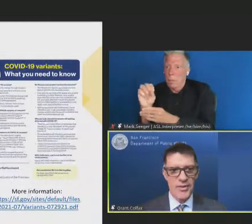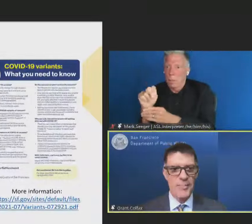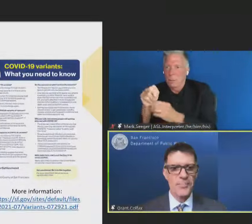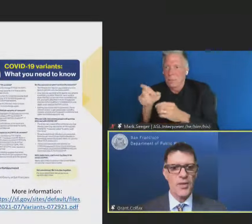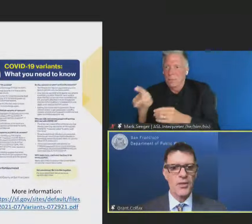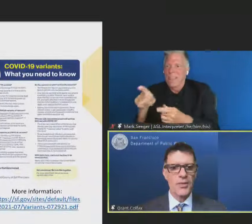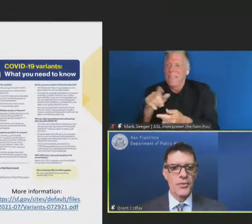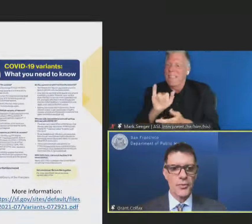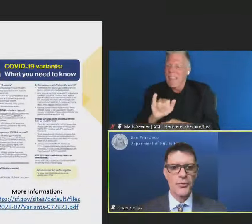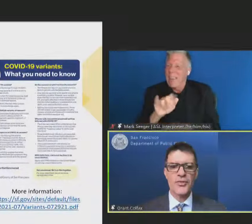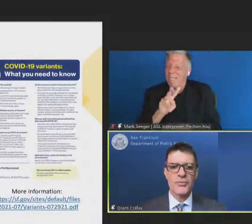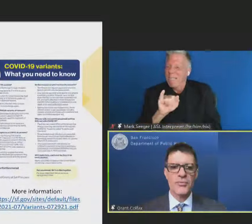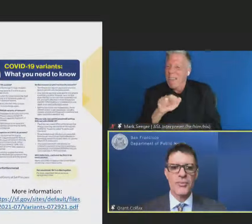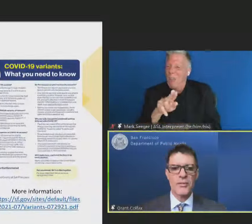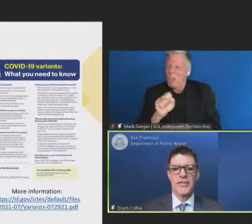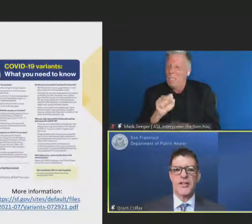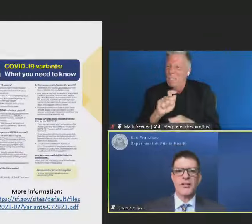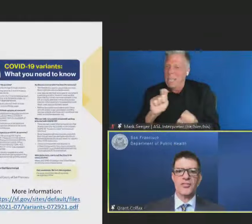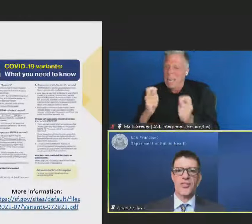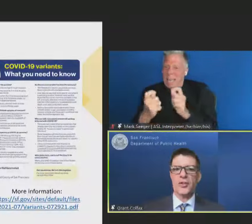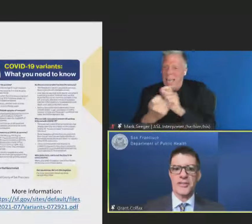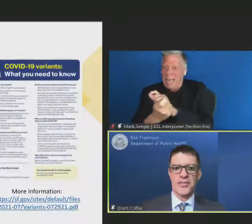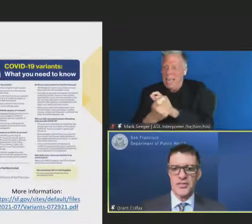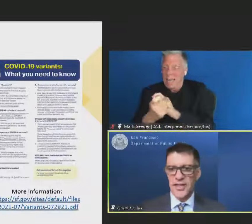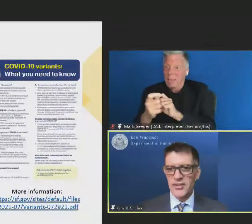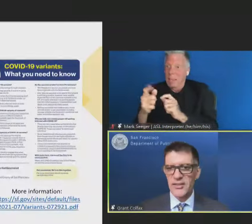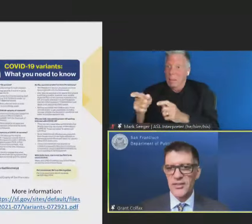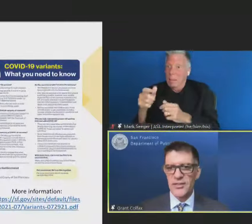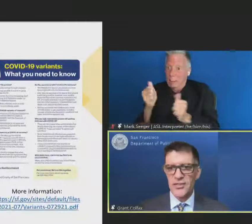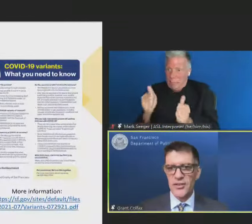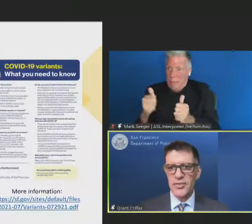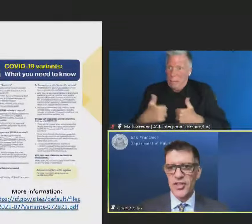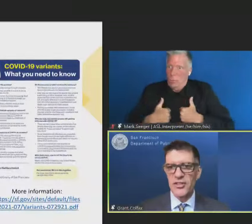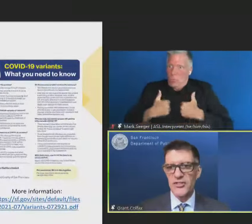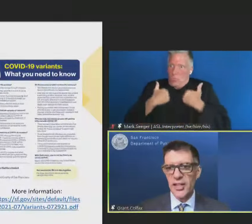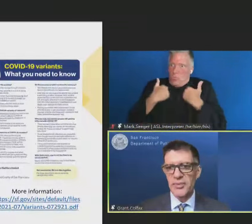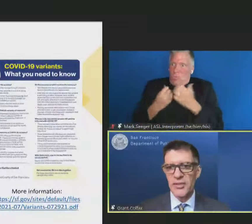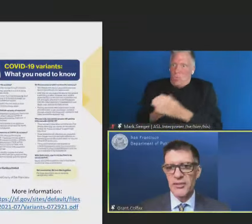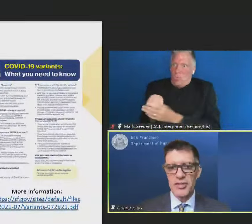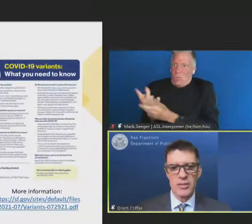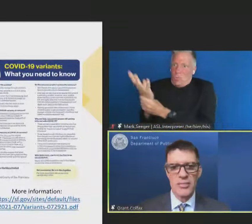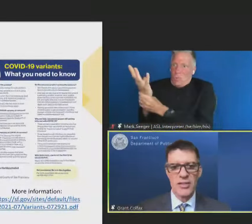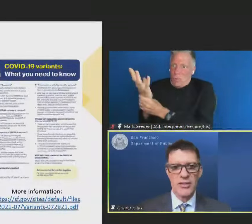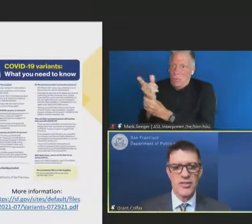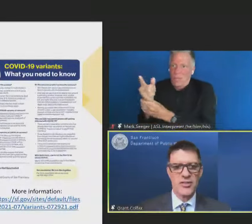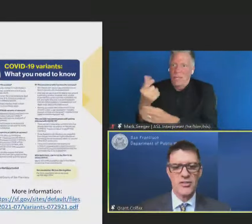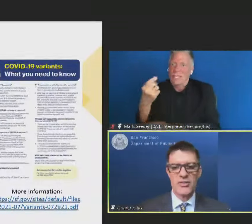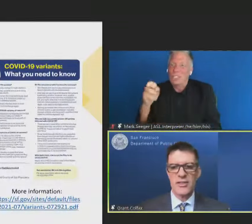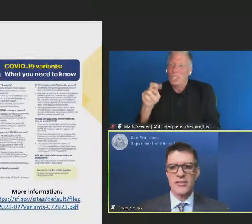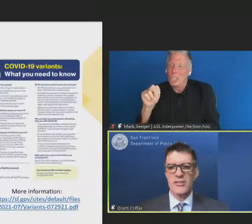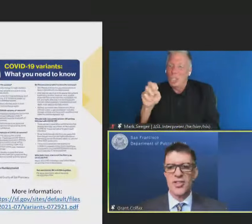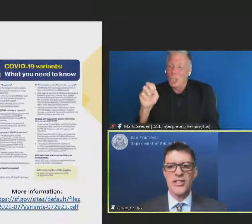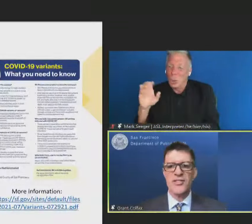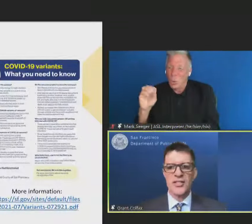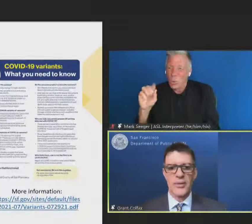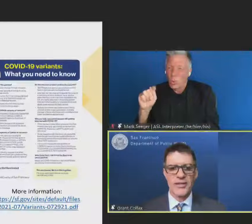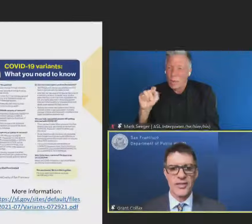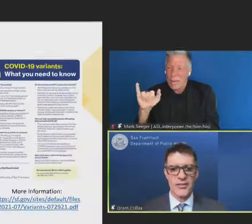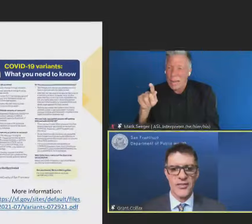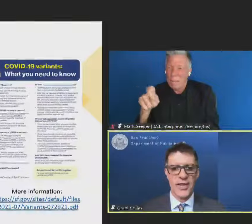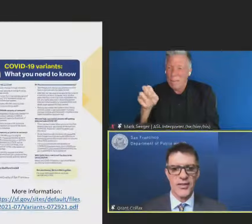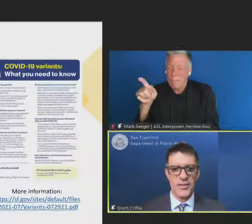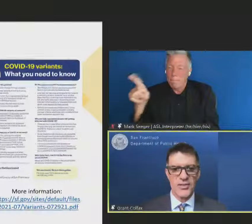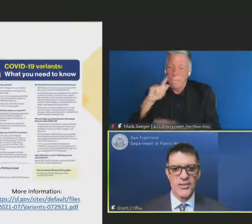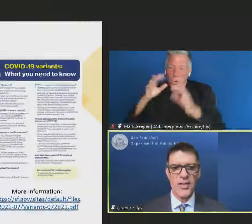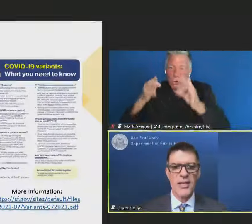adapts through what we call genomic surveillance. So genotyping, determining the gene sequence